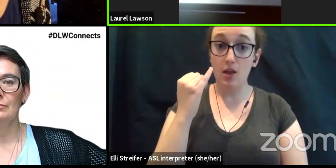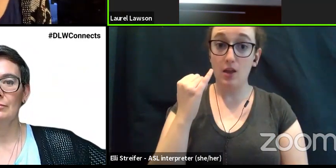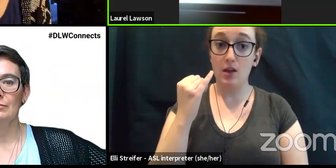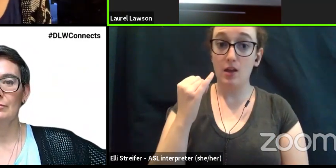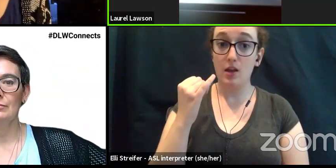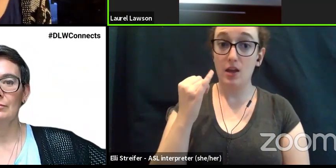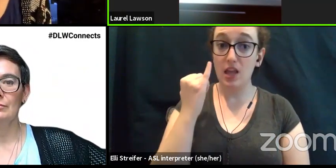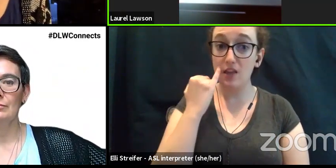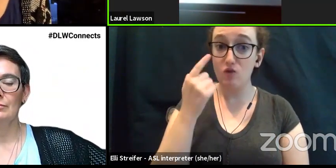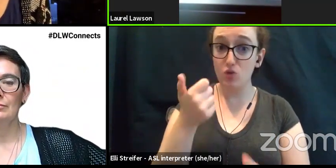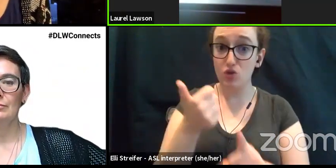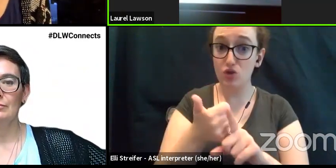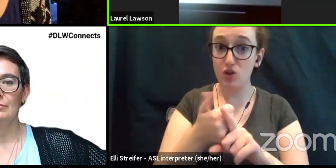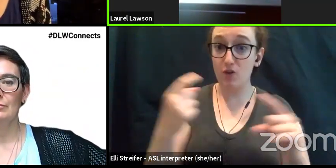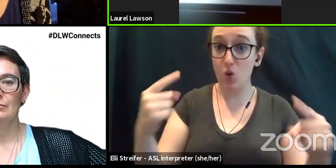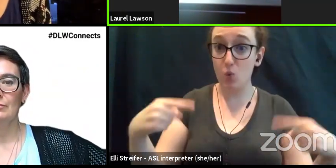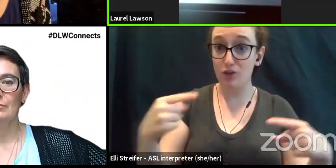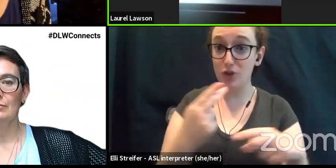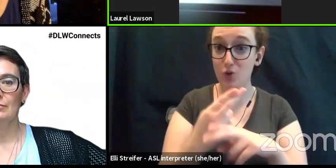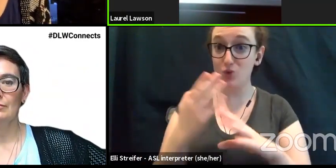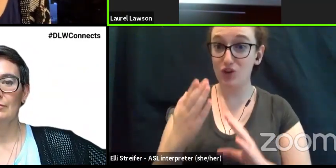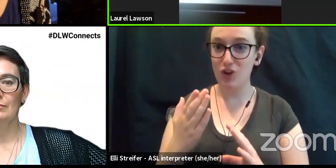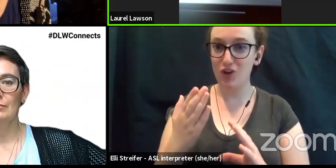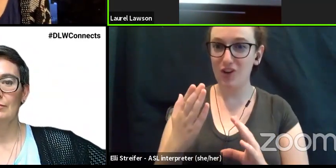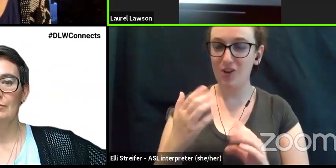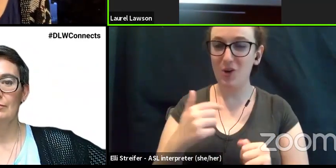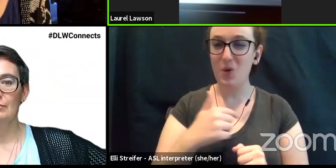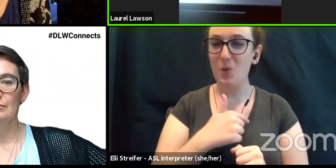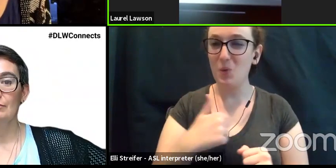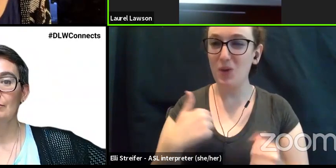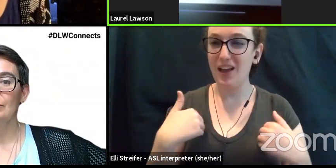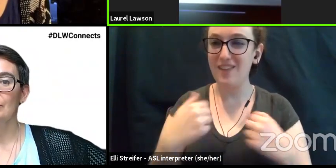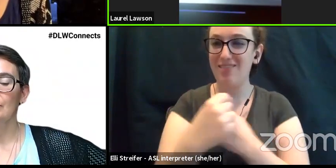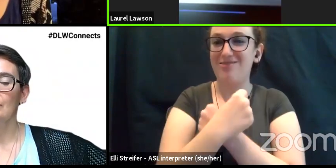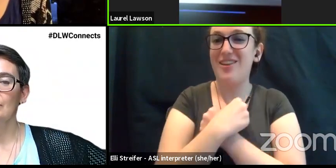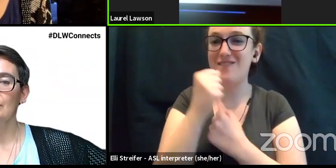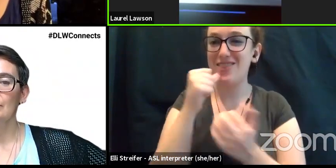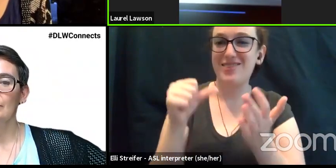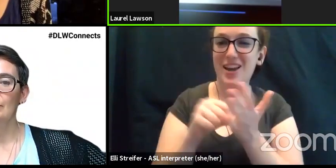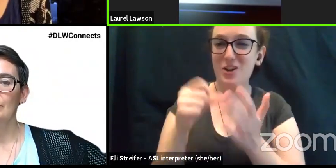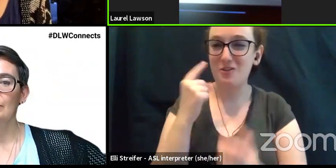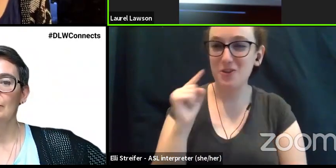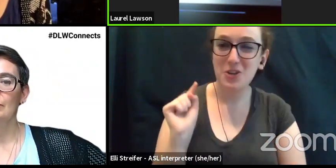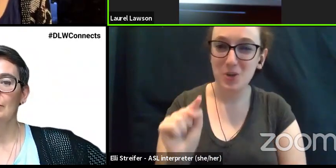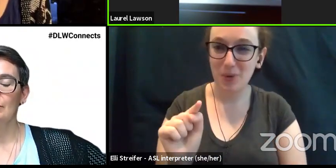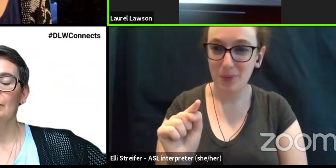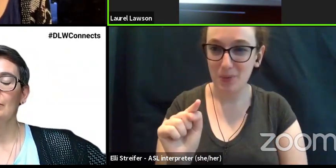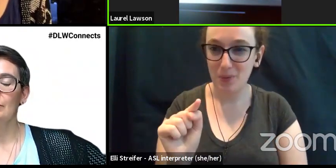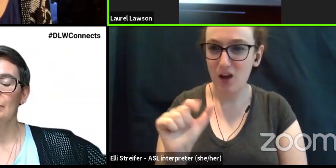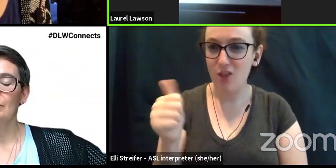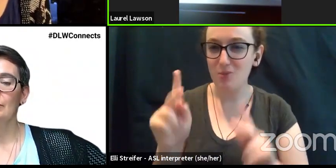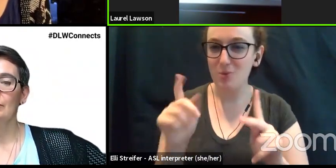that are a love letter to you and that no one else will ever see.